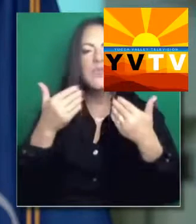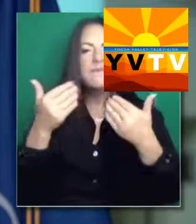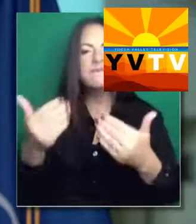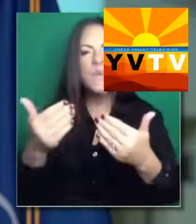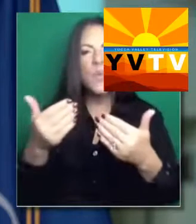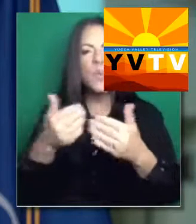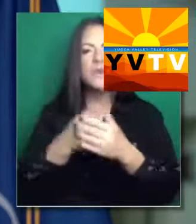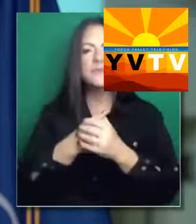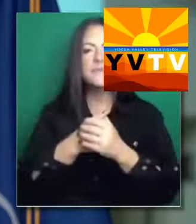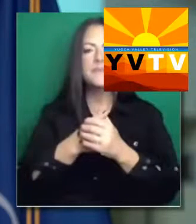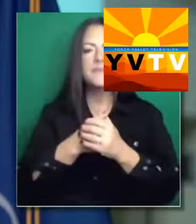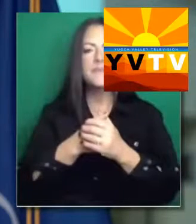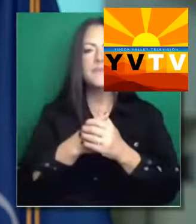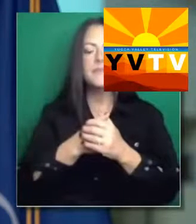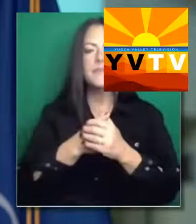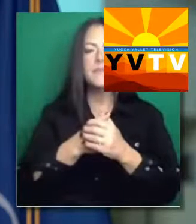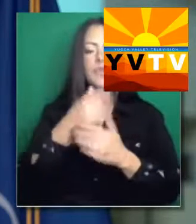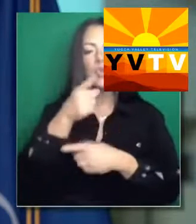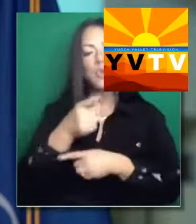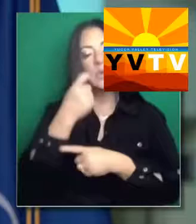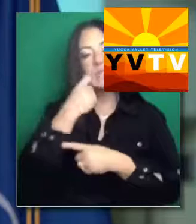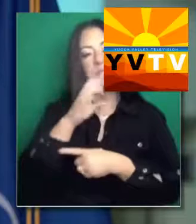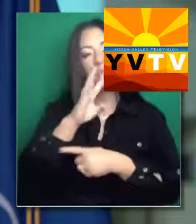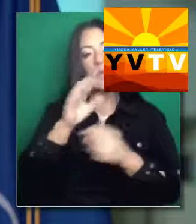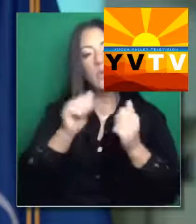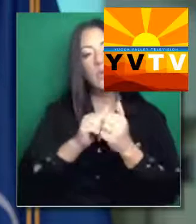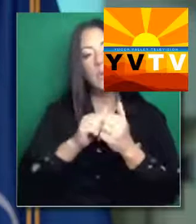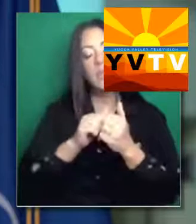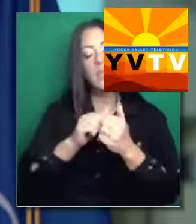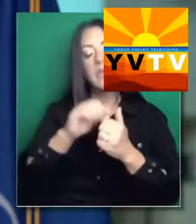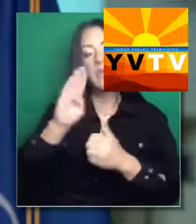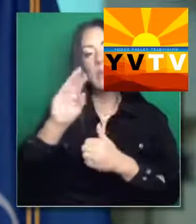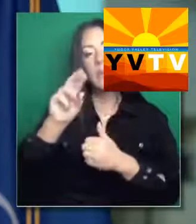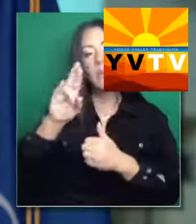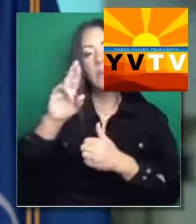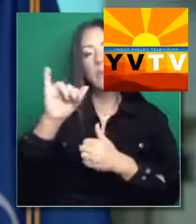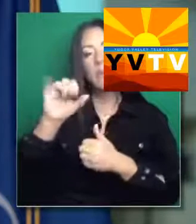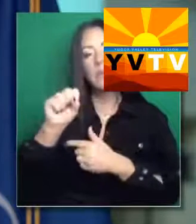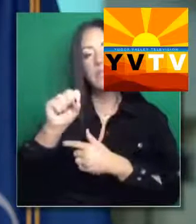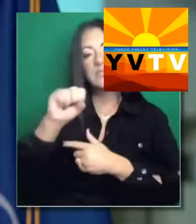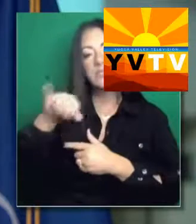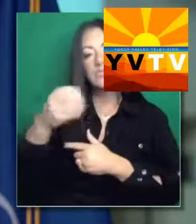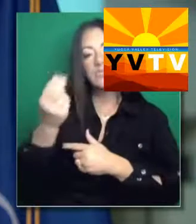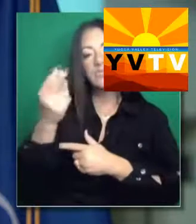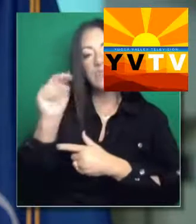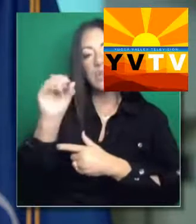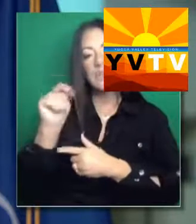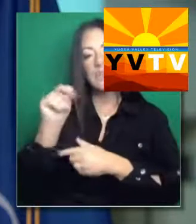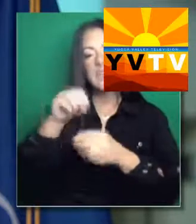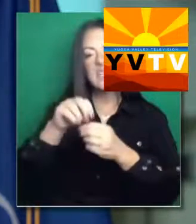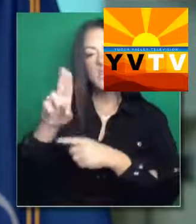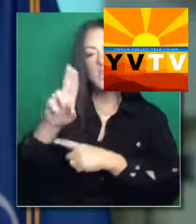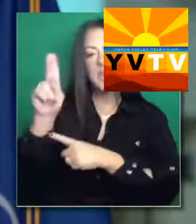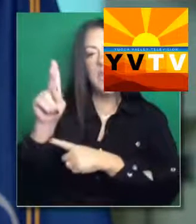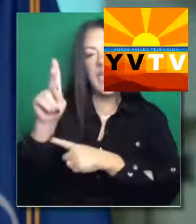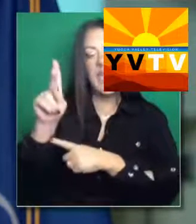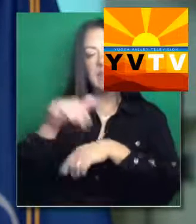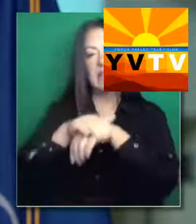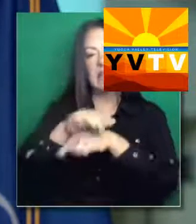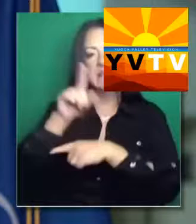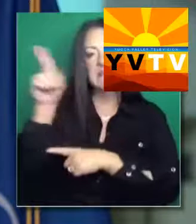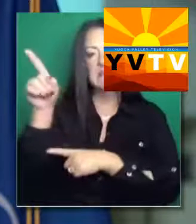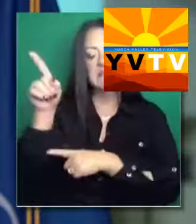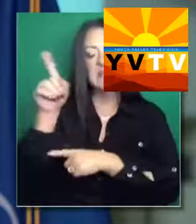Prime Minister of the UK, Boris Johnson, announced a national lockdown. I mean, what more could we be seeing to try to bring this